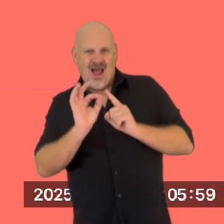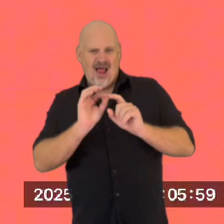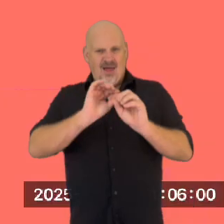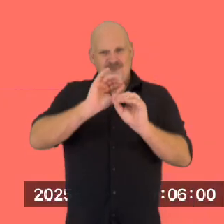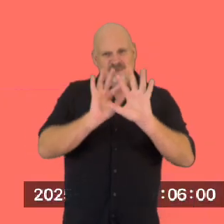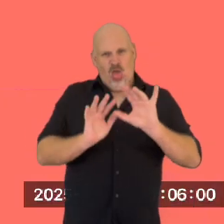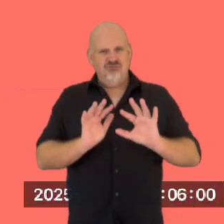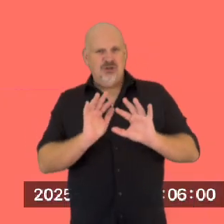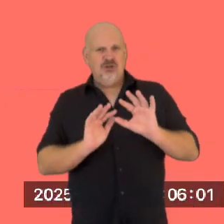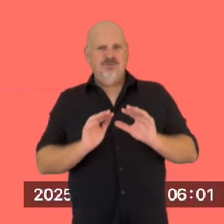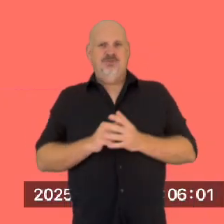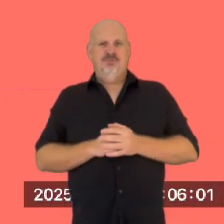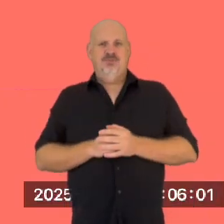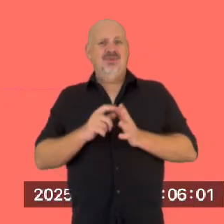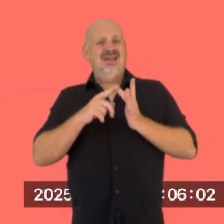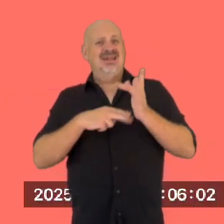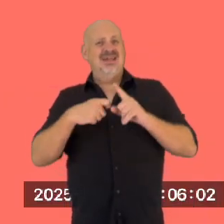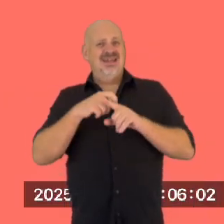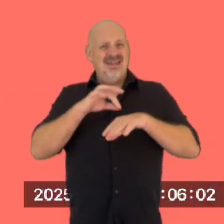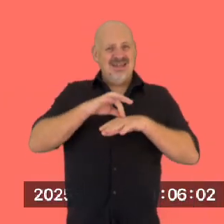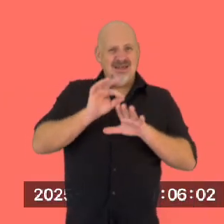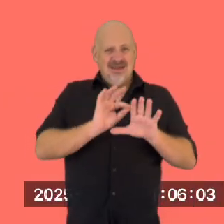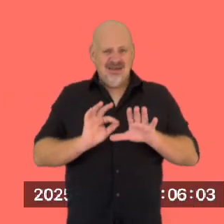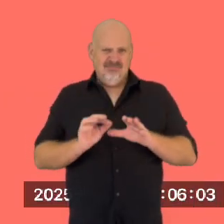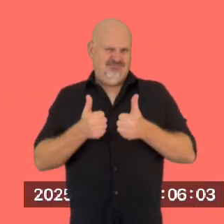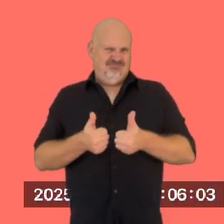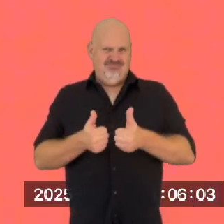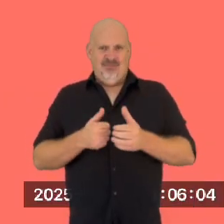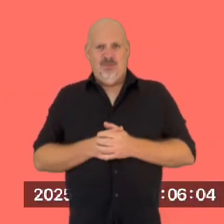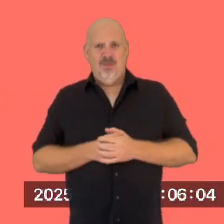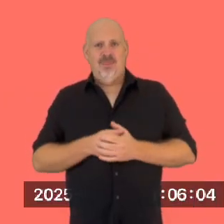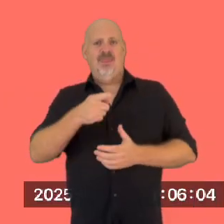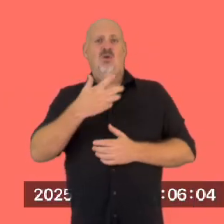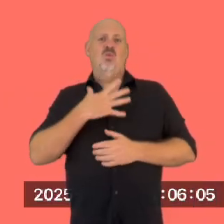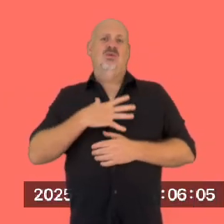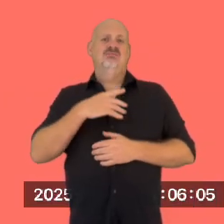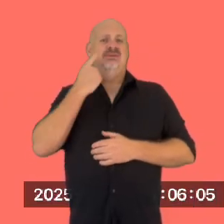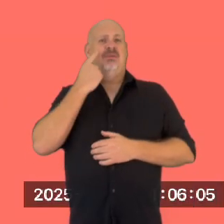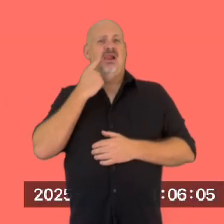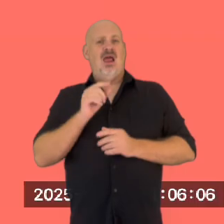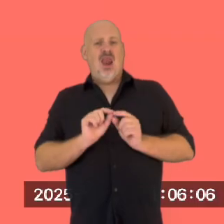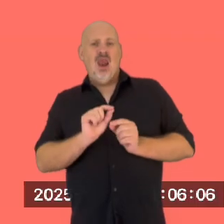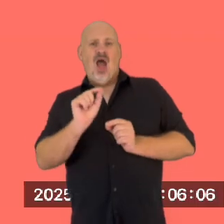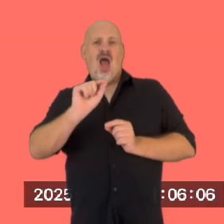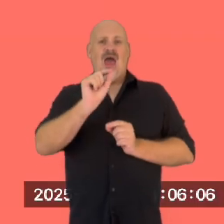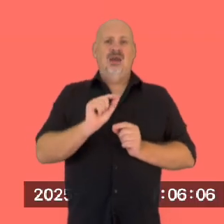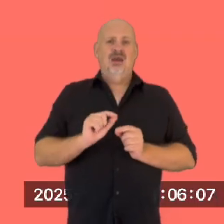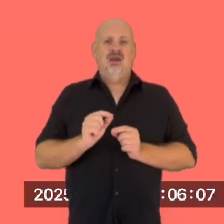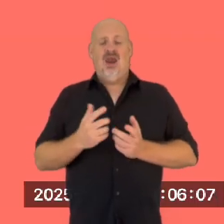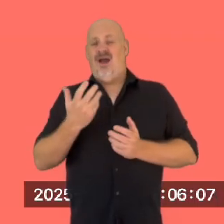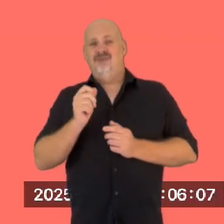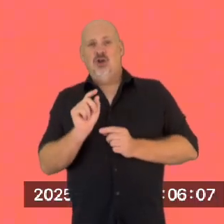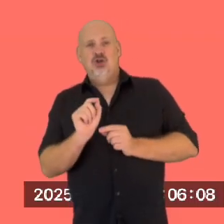on there when we go into the detailing and flourishes. Great for ink as well, if you want to do something simple with line